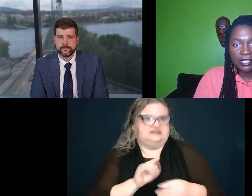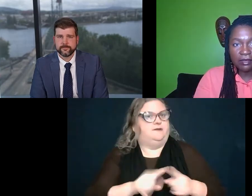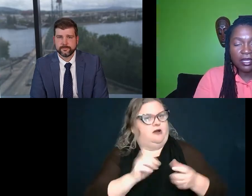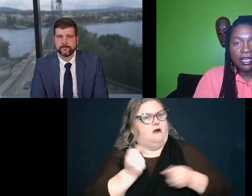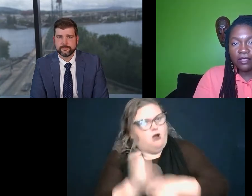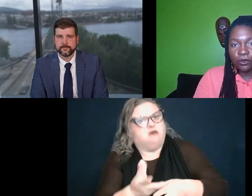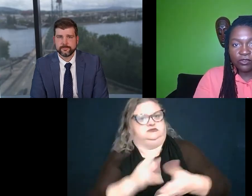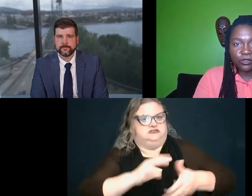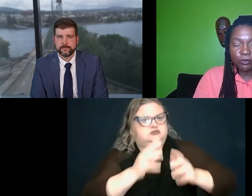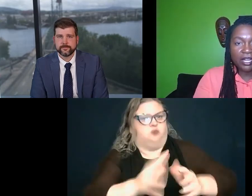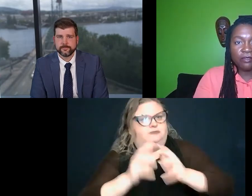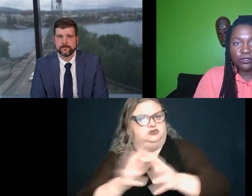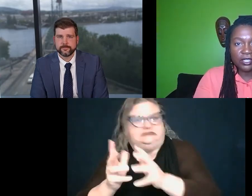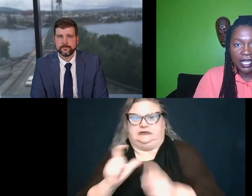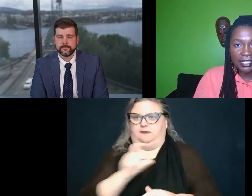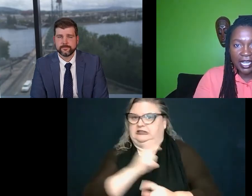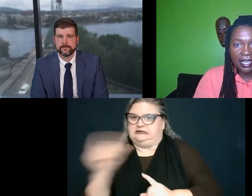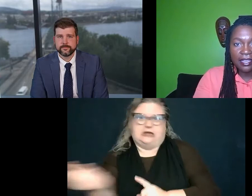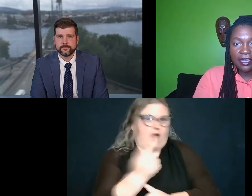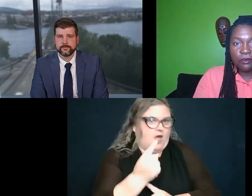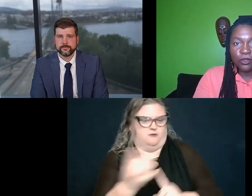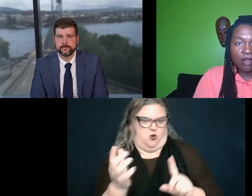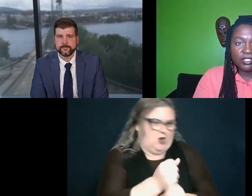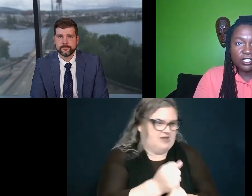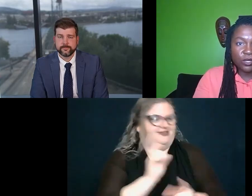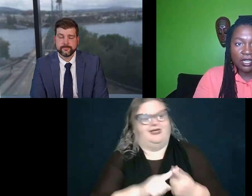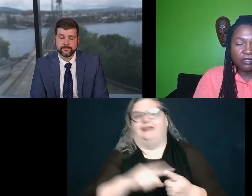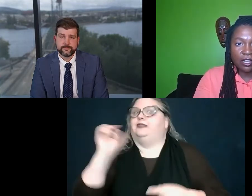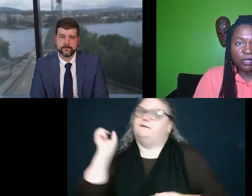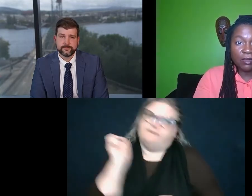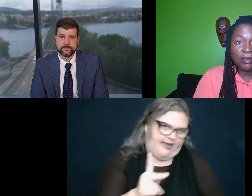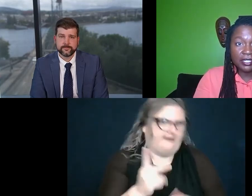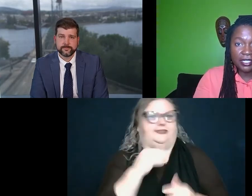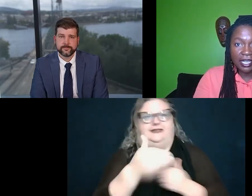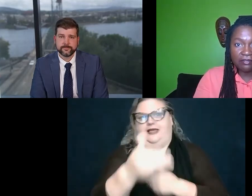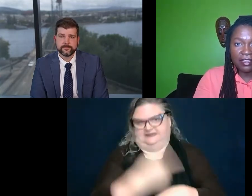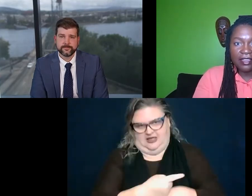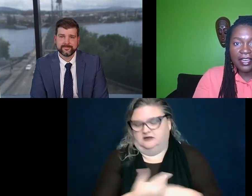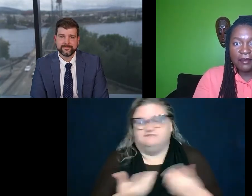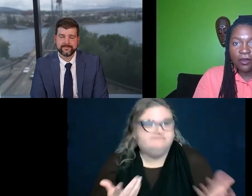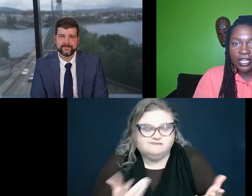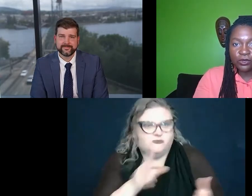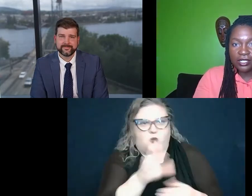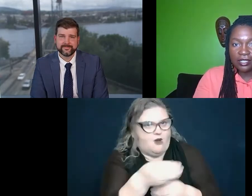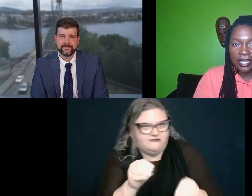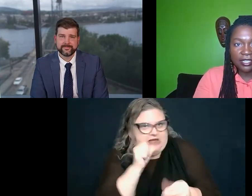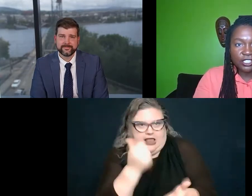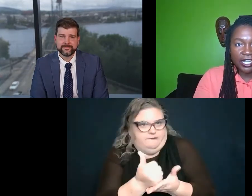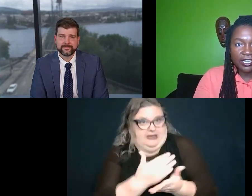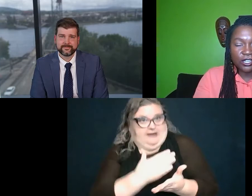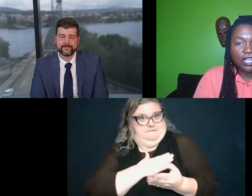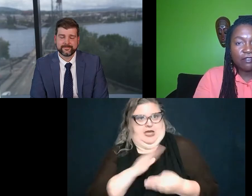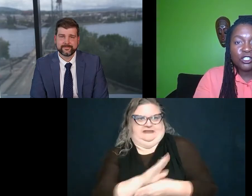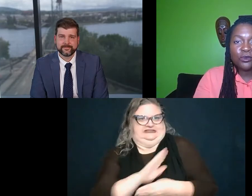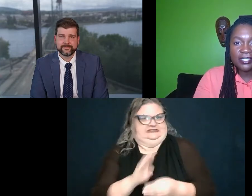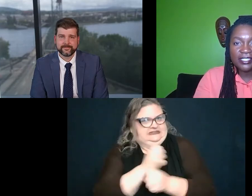will come and they will arrest them, and then those folks are back on the street the next day. Your office isn't doing enough to help keep my business safe. How can I trust that